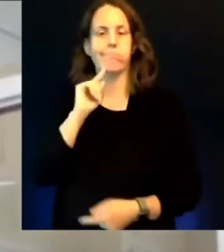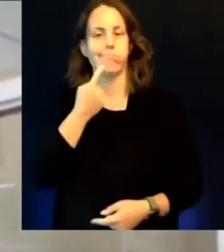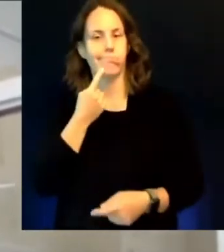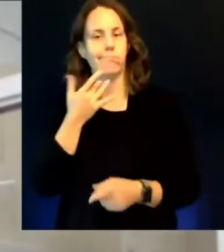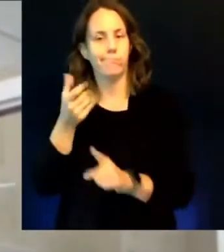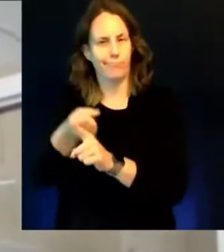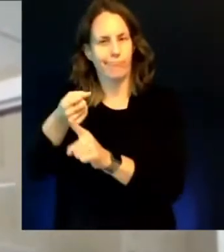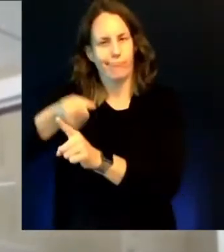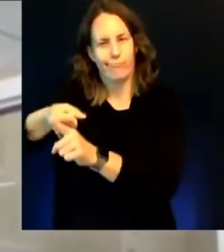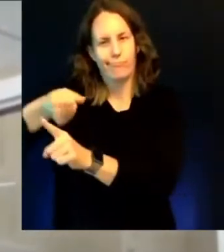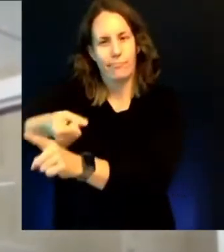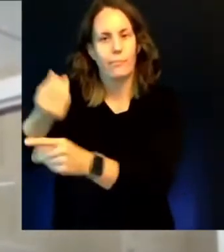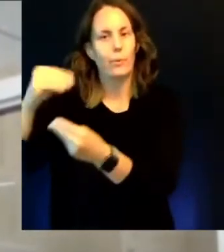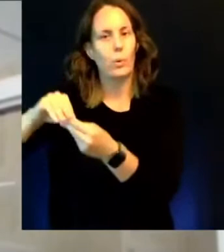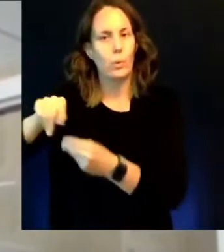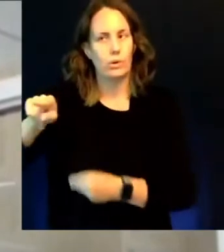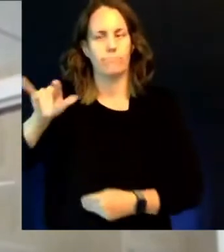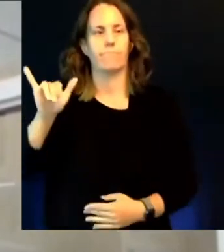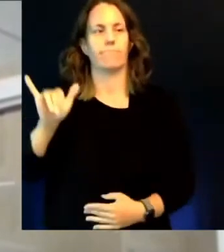possible.